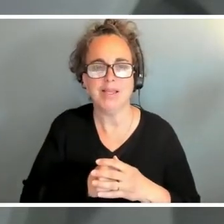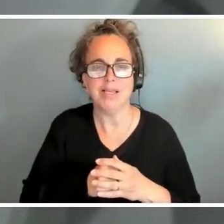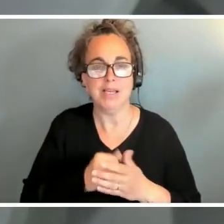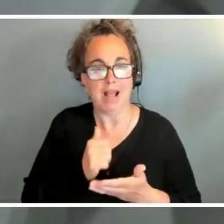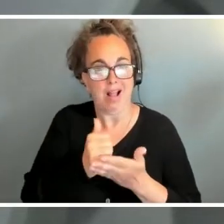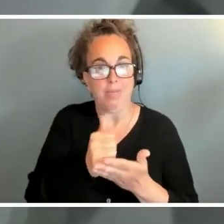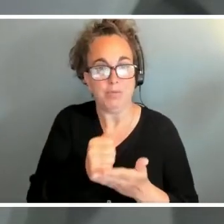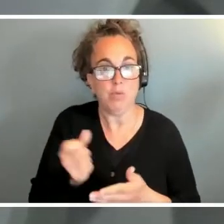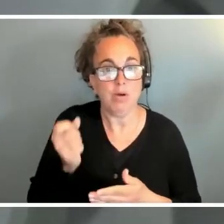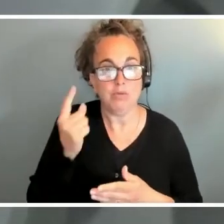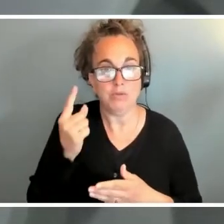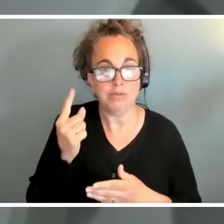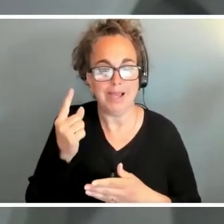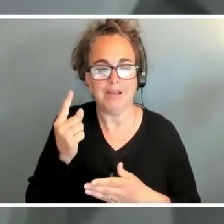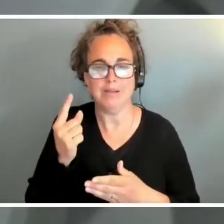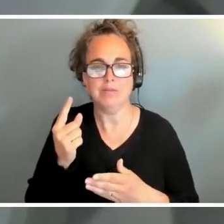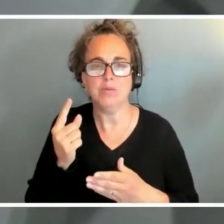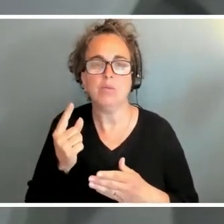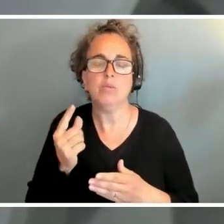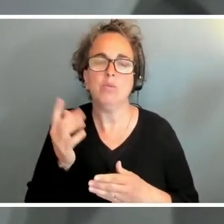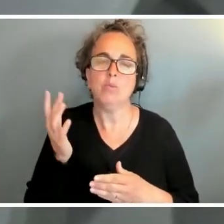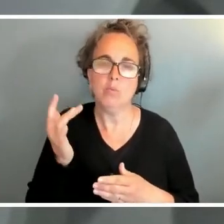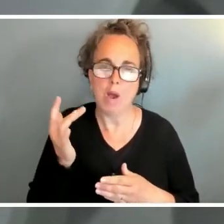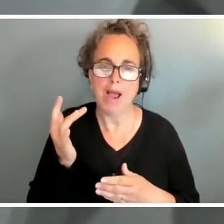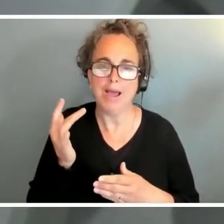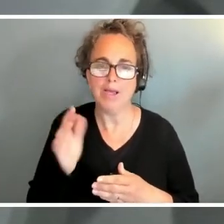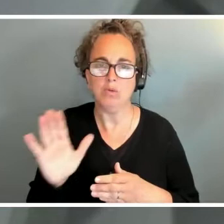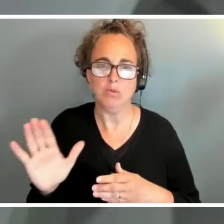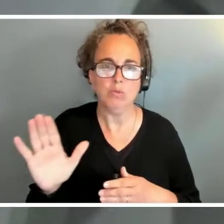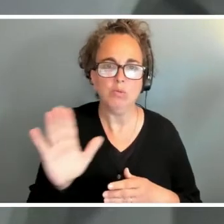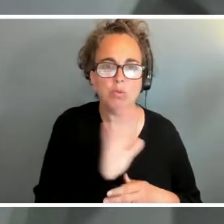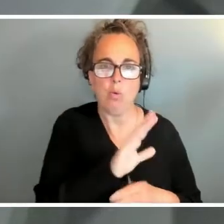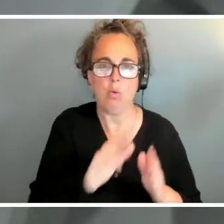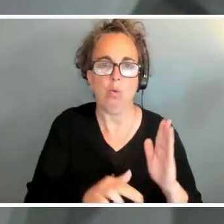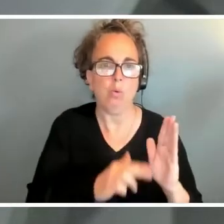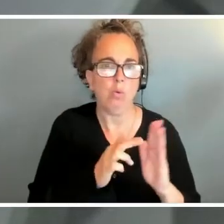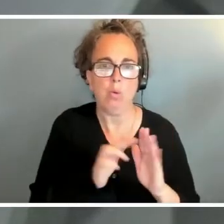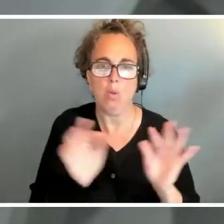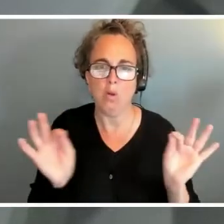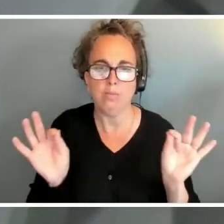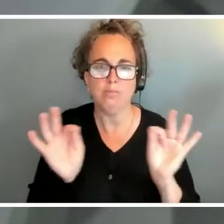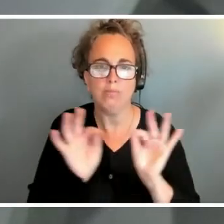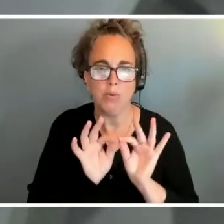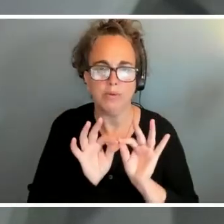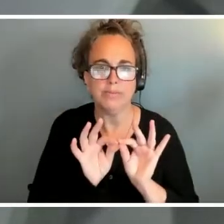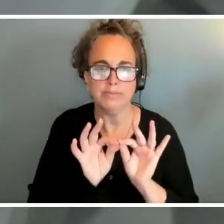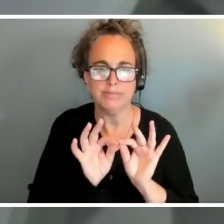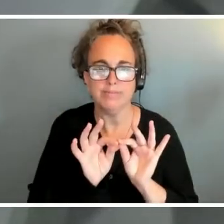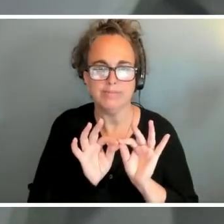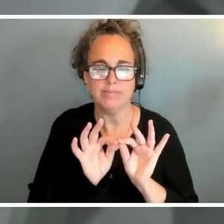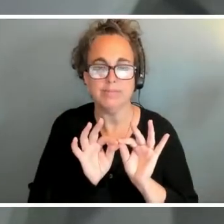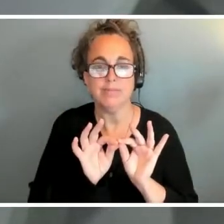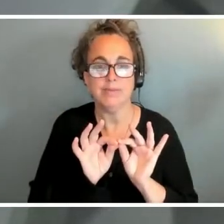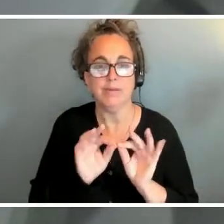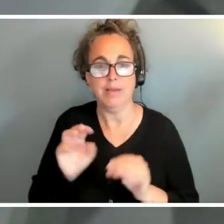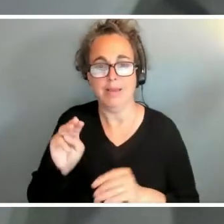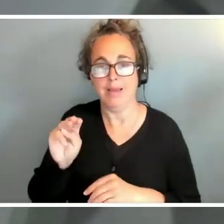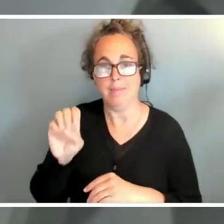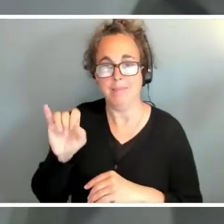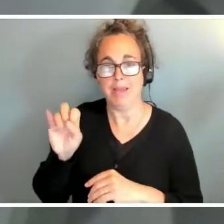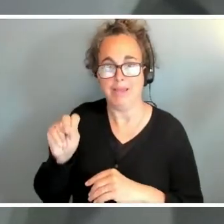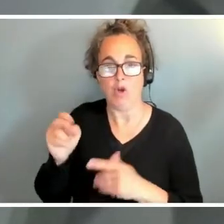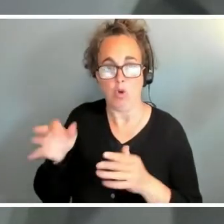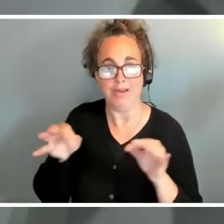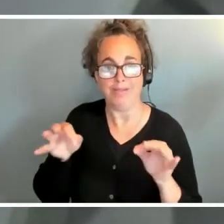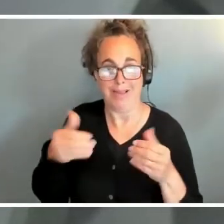understand, or further compel you to understand, why what you're doing is so important. As Megan mentioned, I'm an emergency